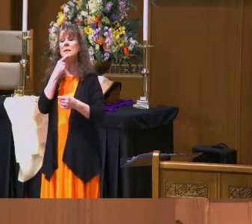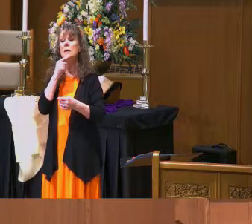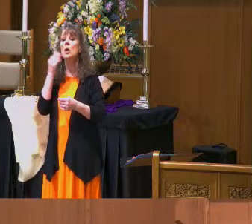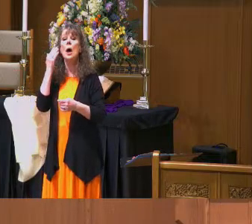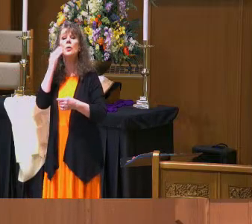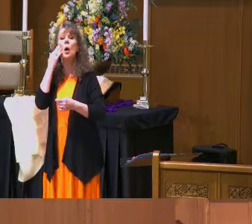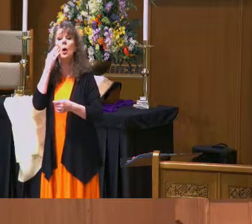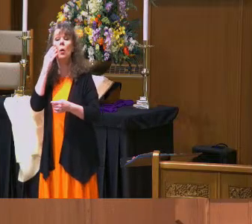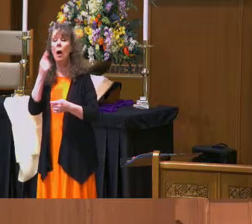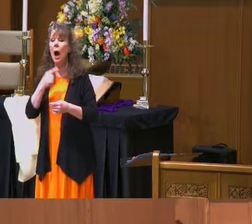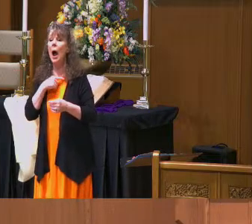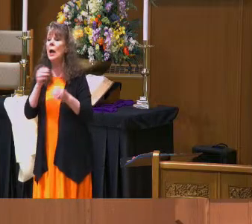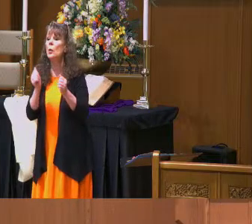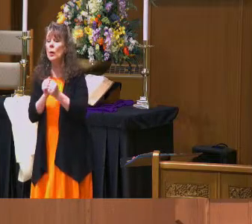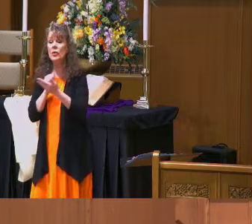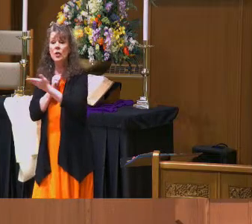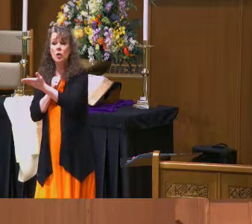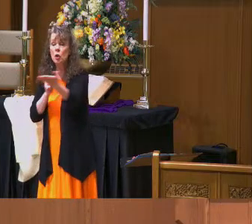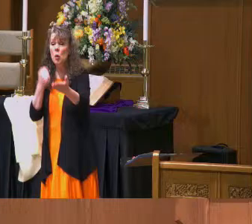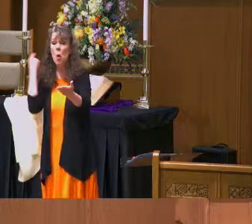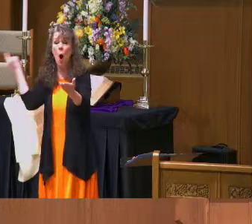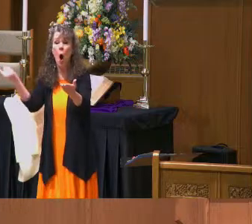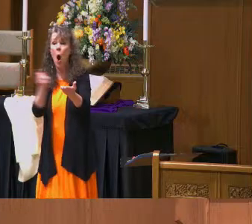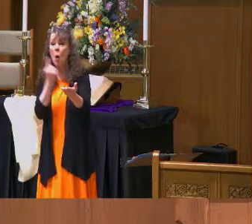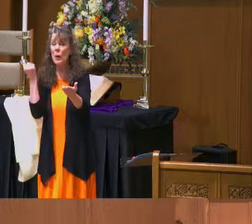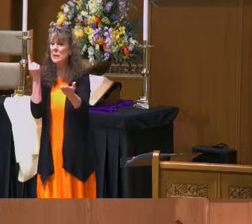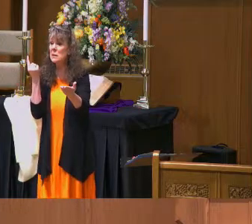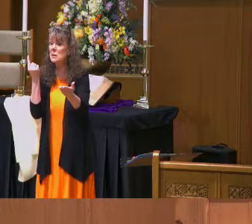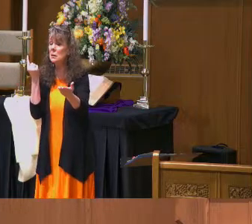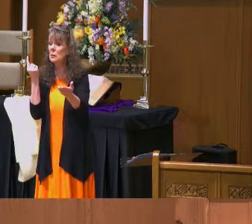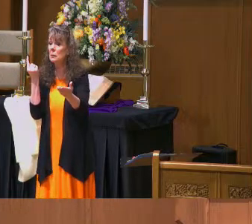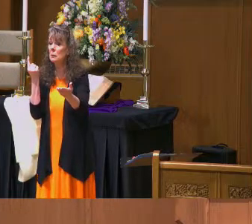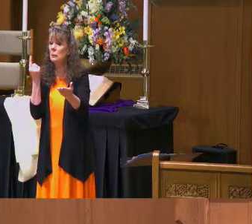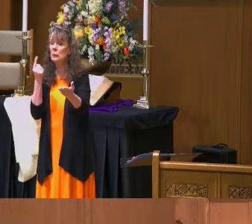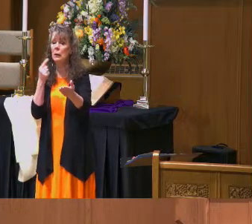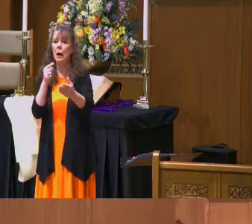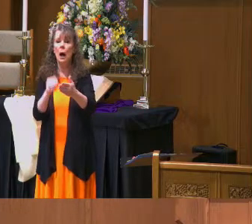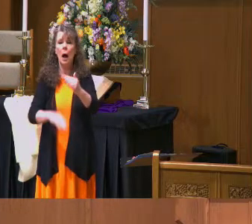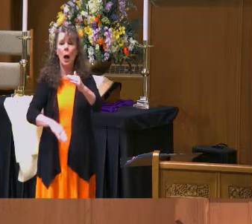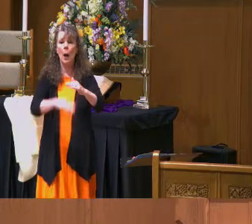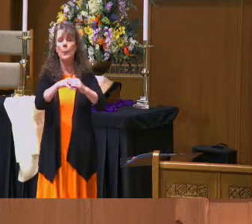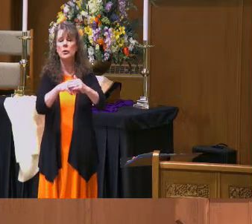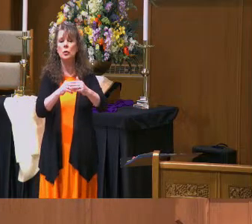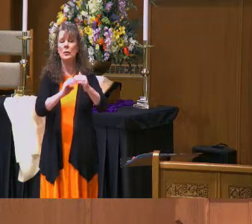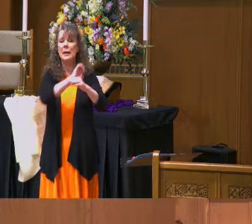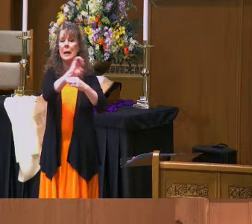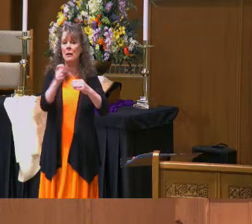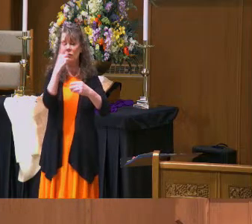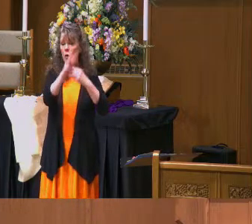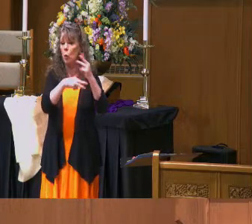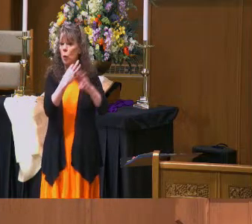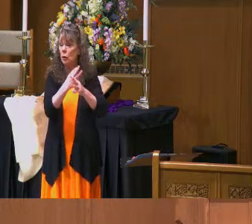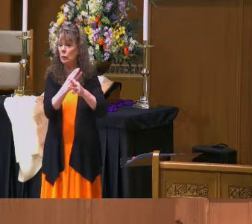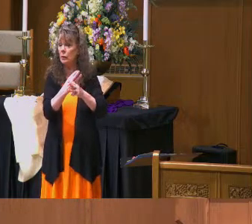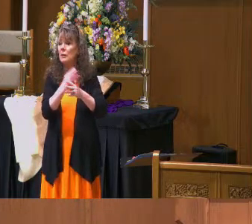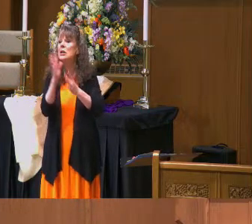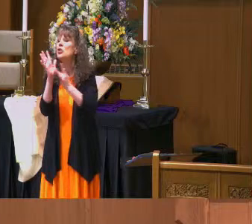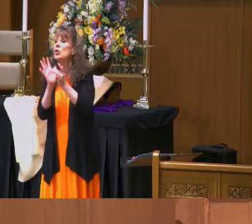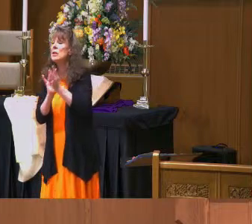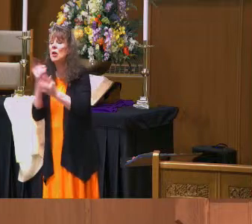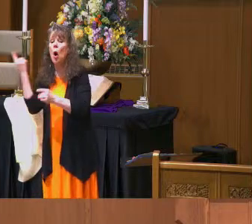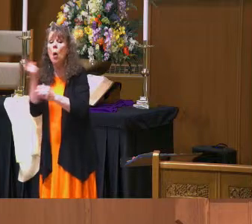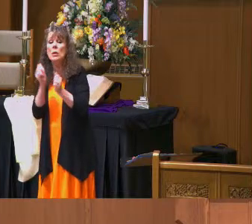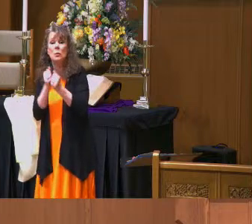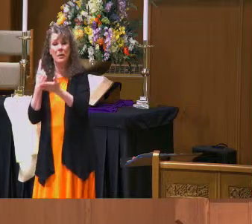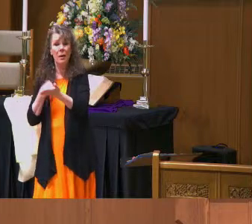I am with you always, even to the end of the world." He is always with